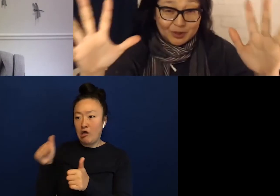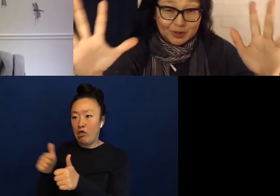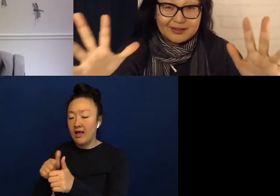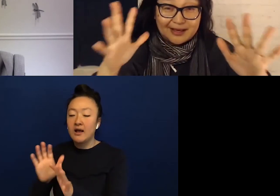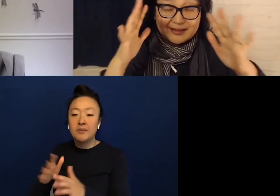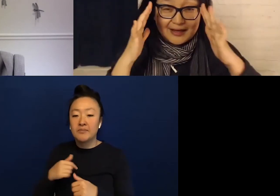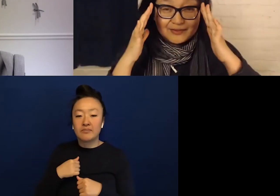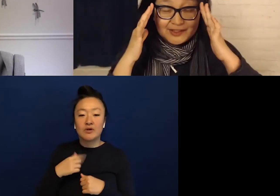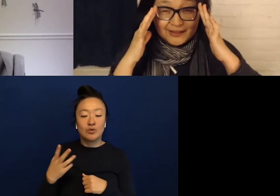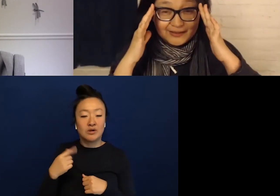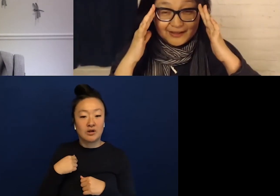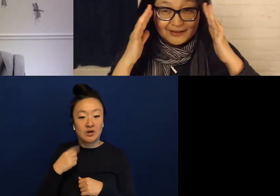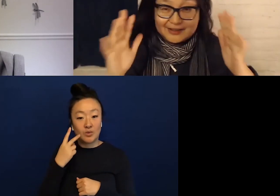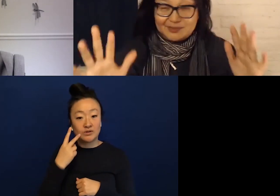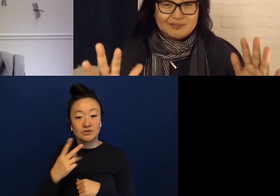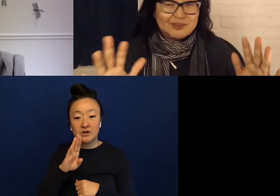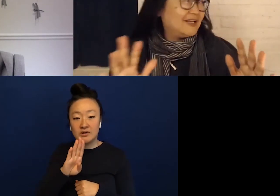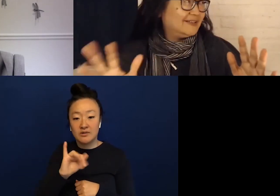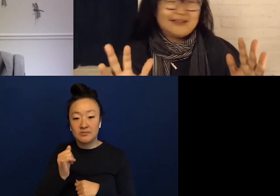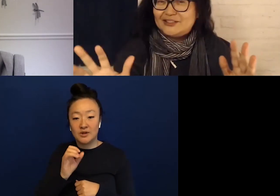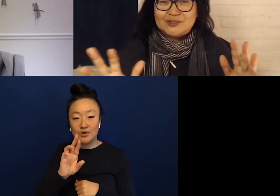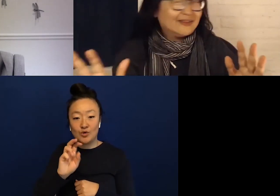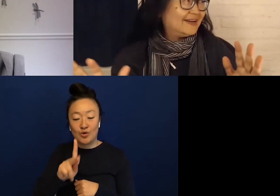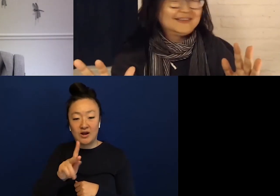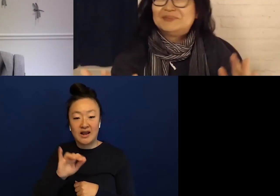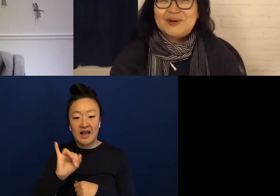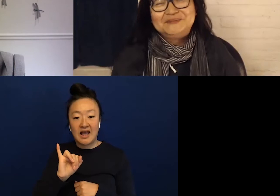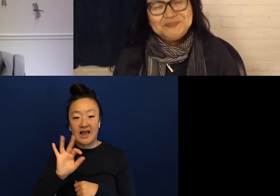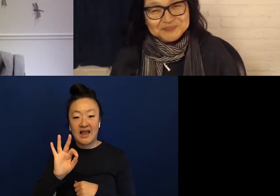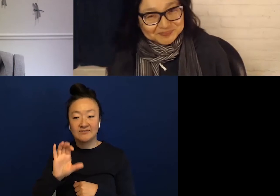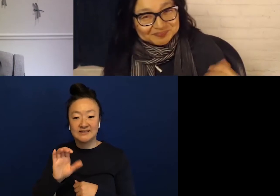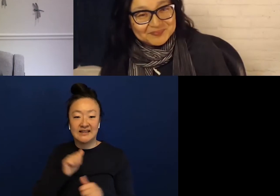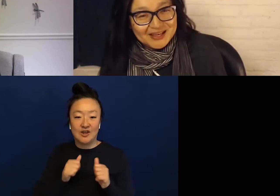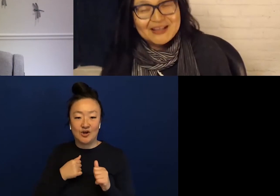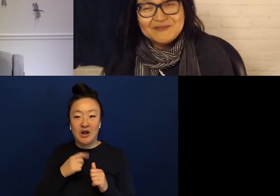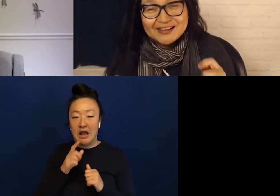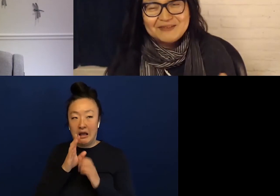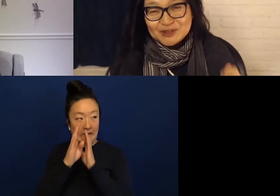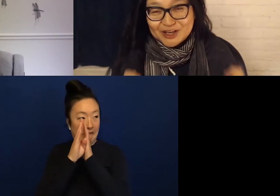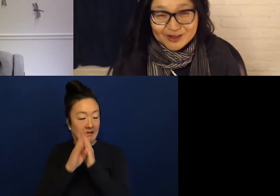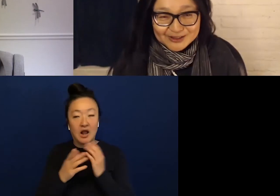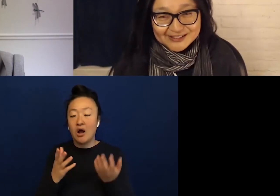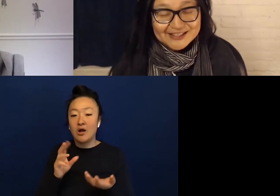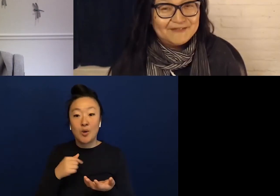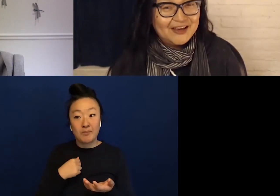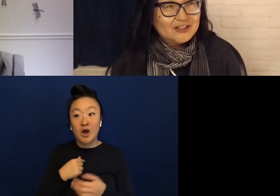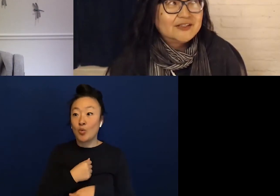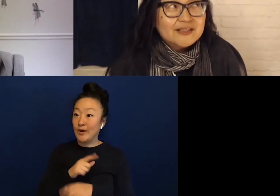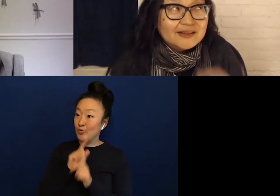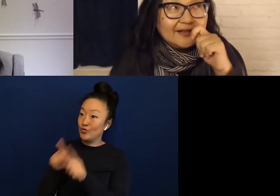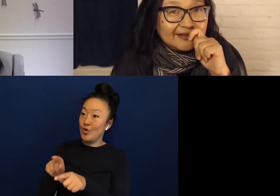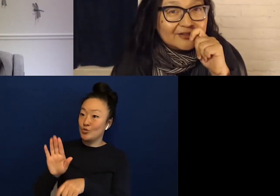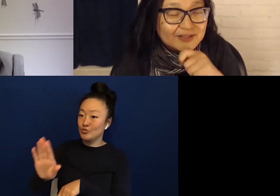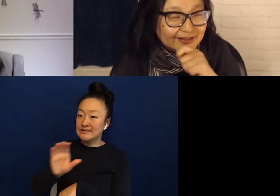saw Bjork at IFC Theater, I pretended like she wasn't there, but right, the fact that we would go to his cafe and